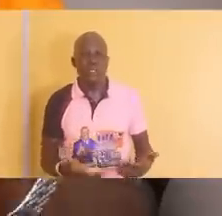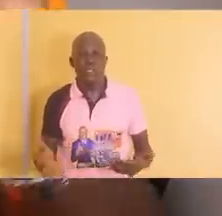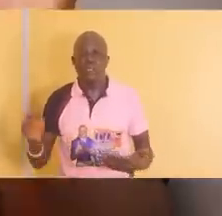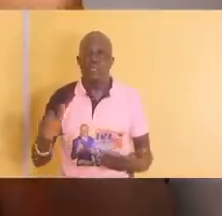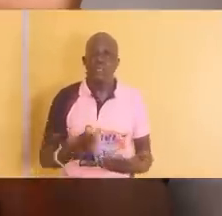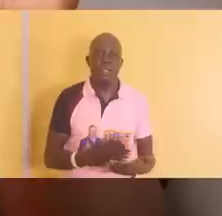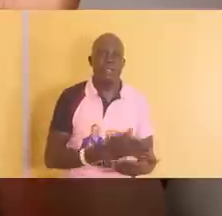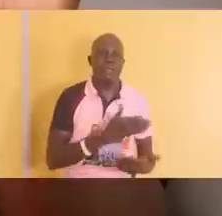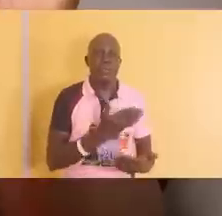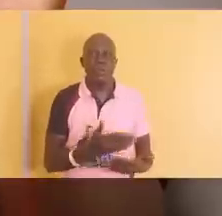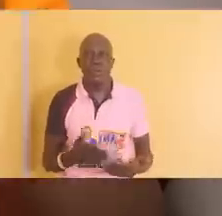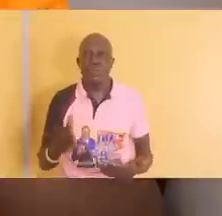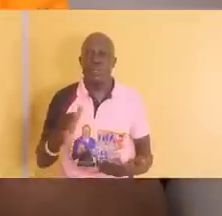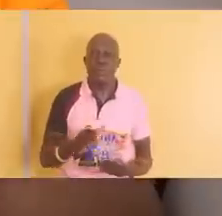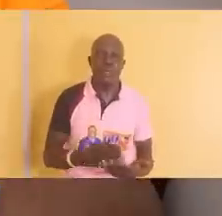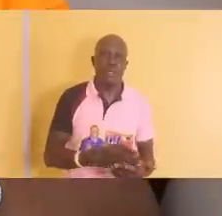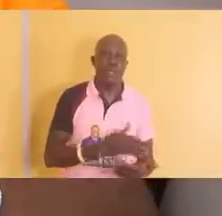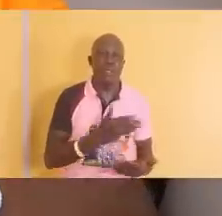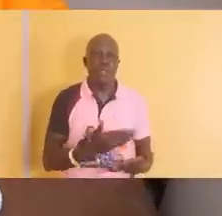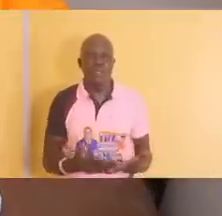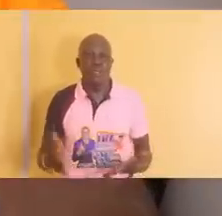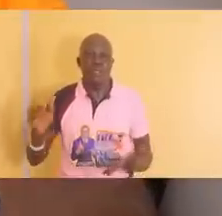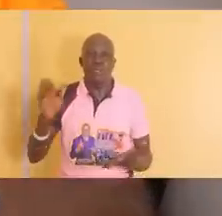me. Bene mon kore.